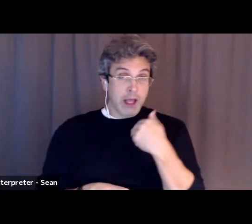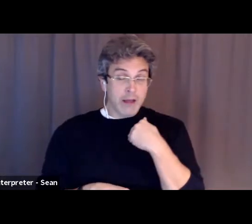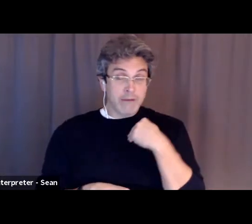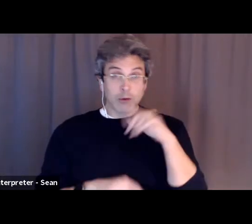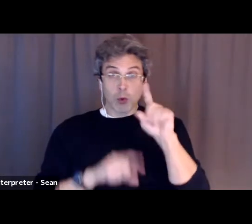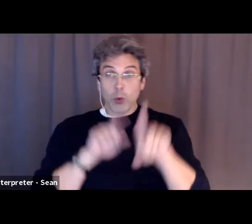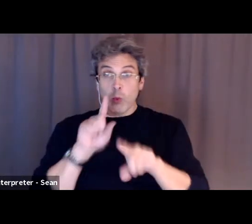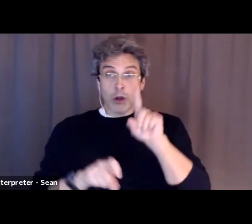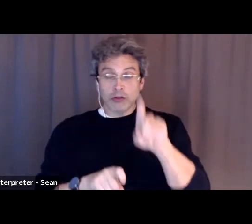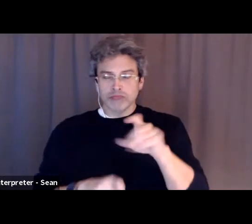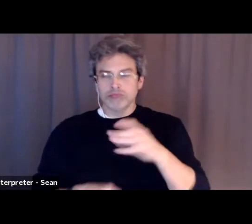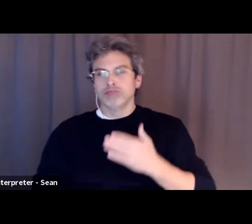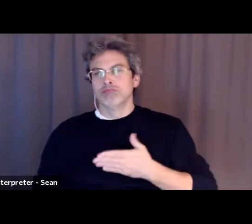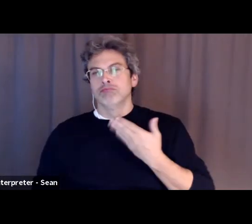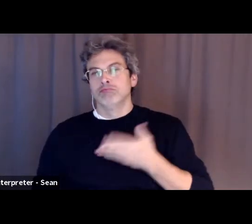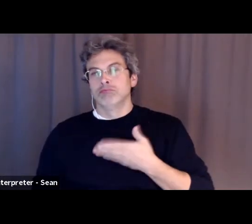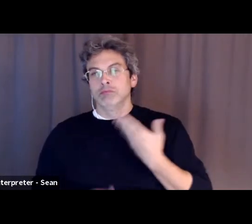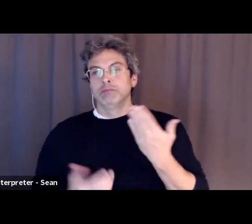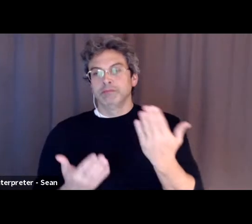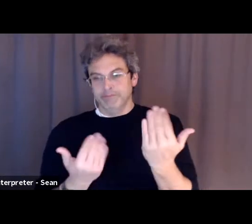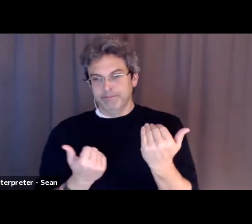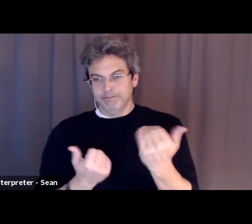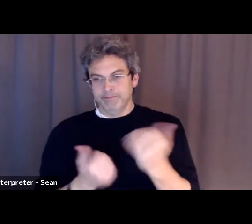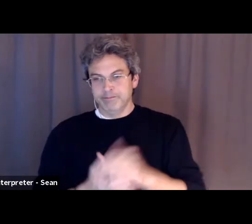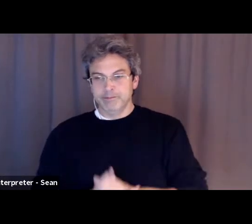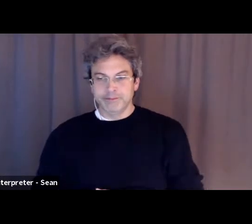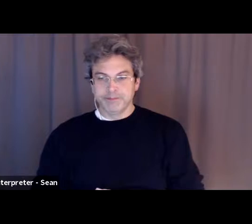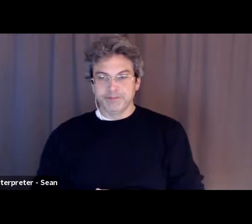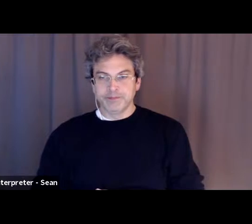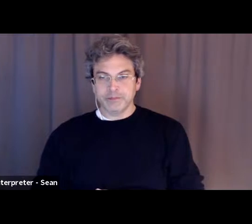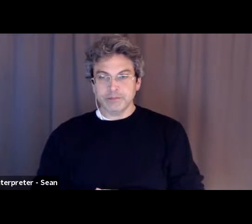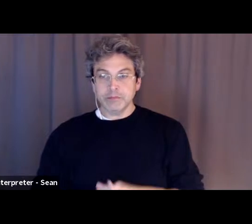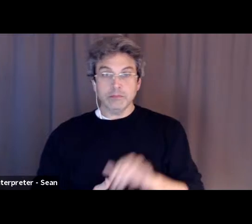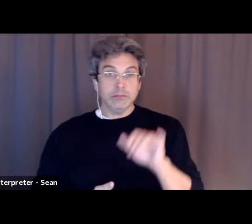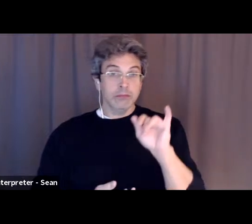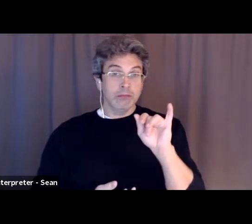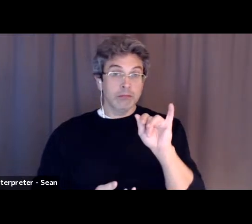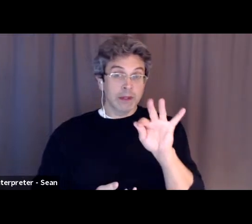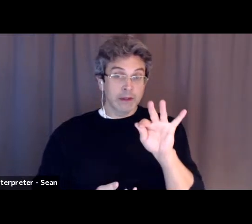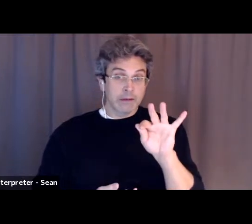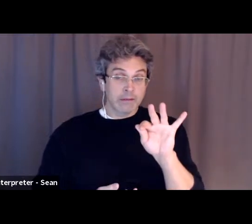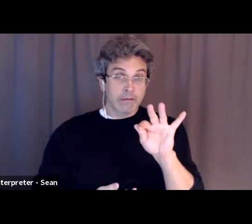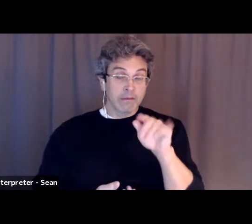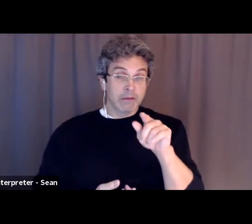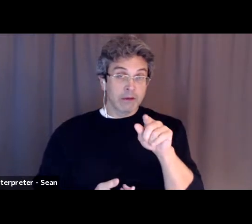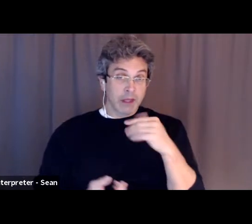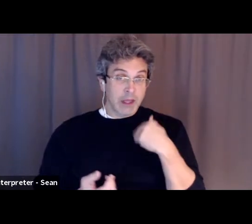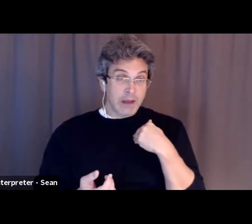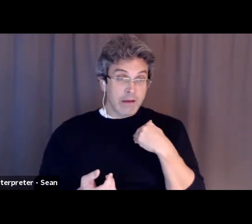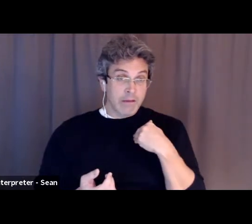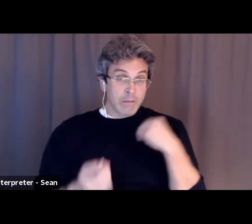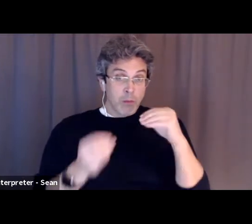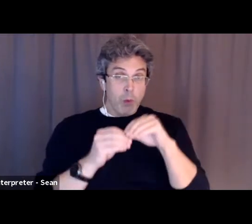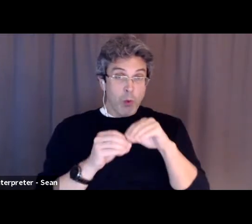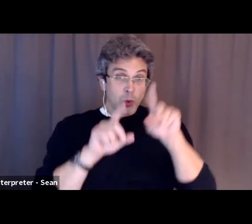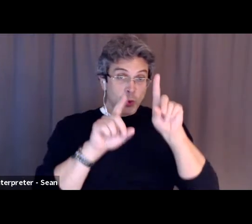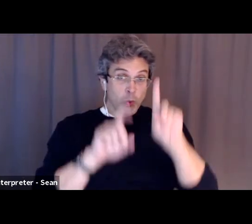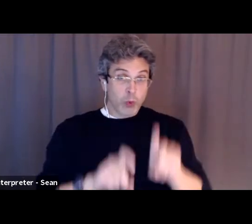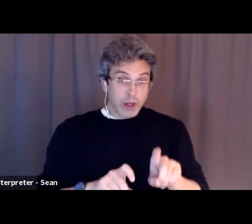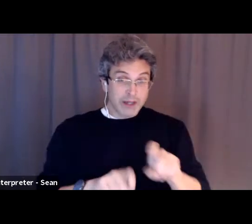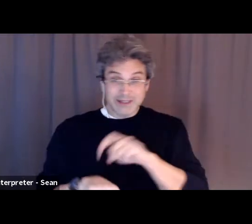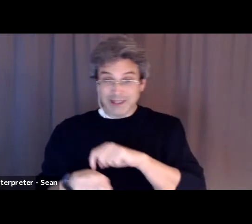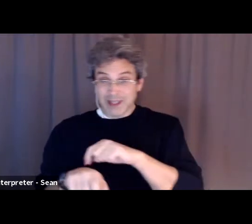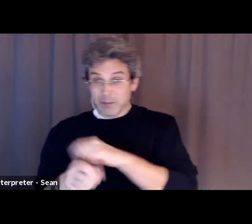like to take those questions. If there are more questions than we have time to answer, we will get back to